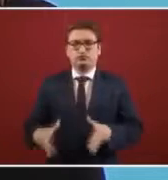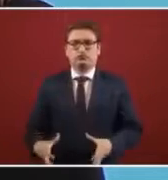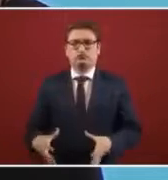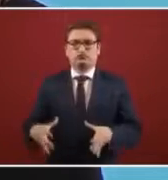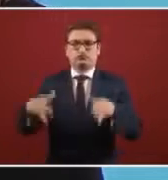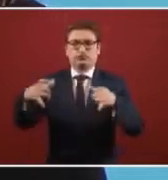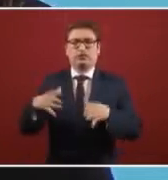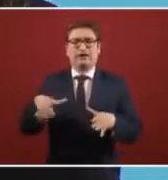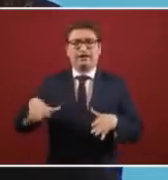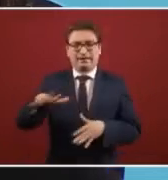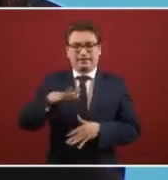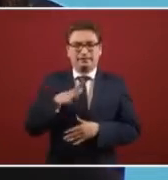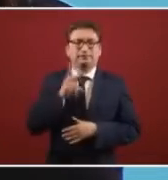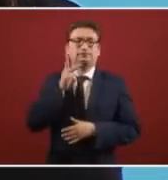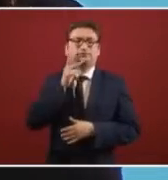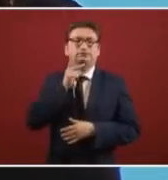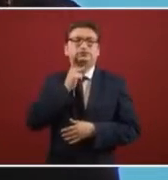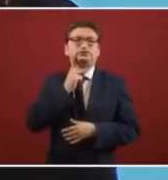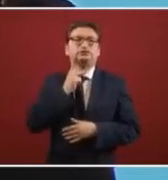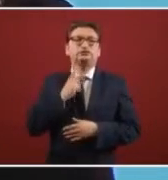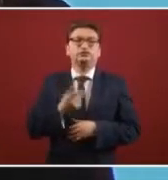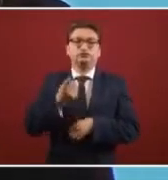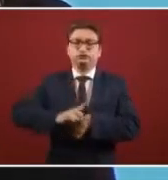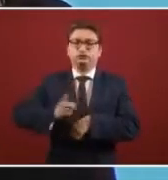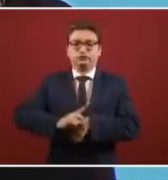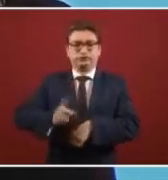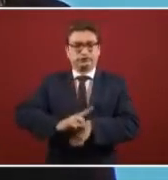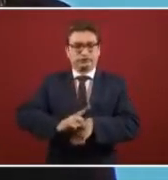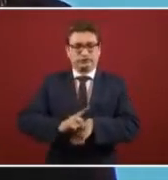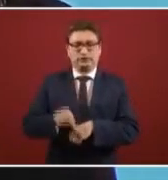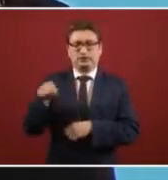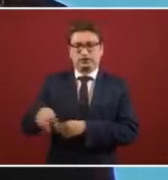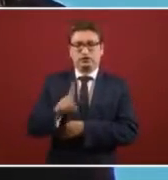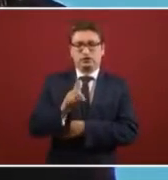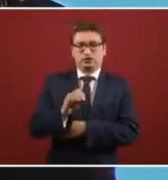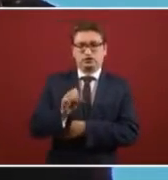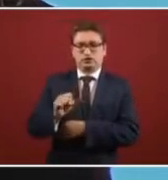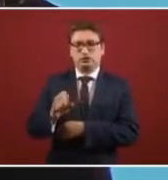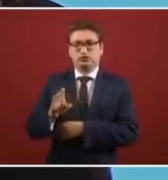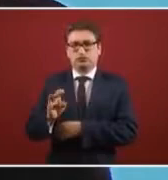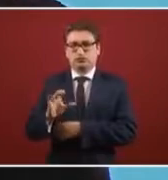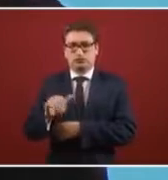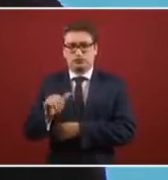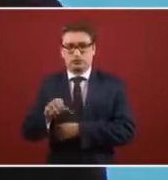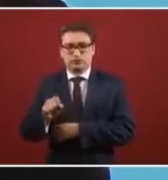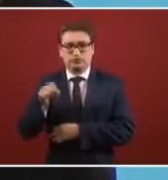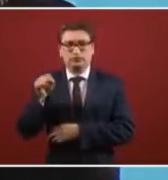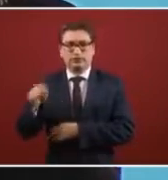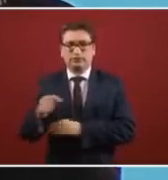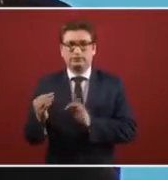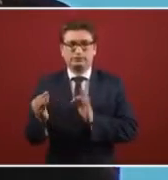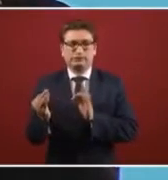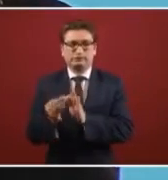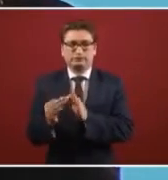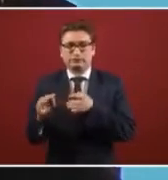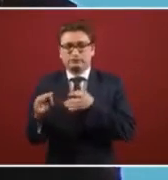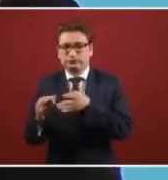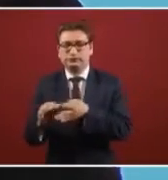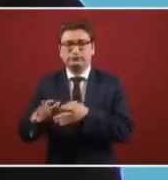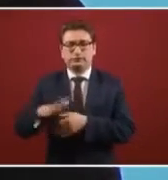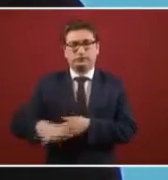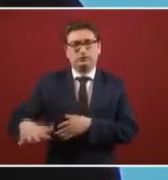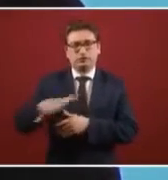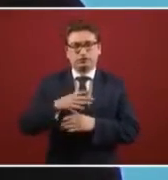warehouse, and they've got more than 2,000 barrels of petroleum a year. And we also have